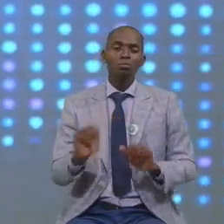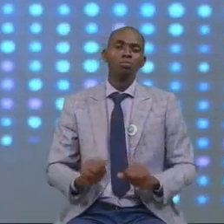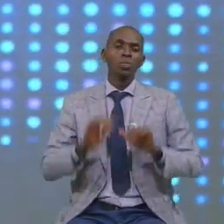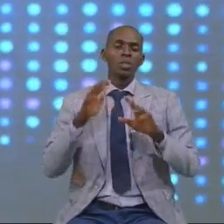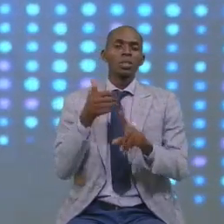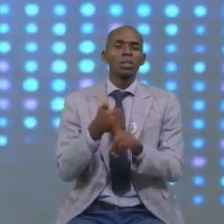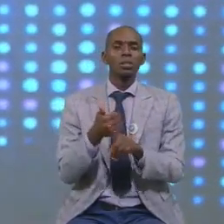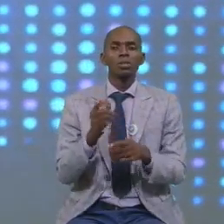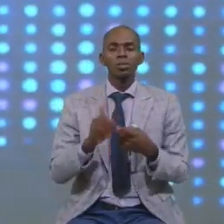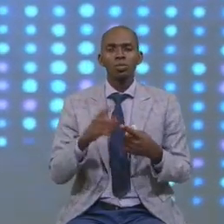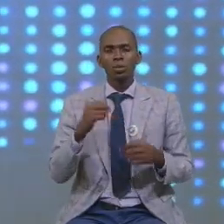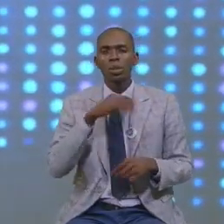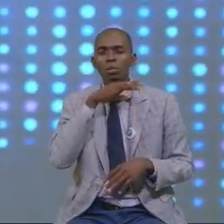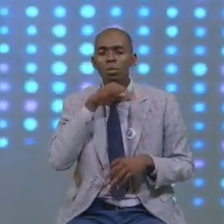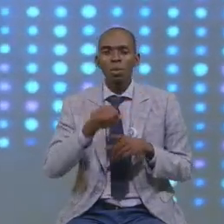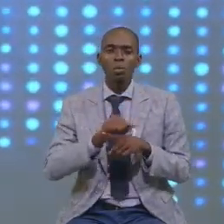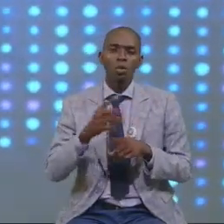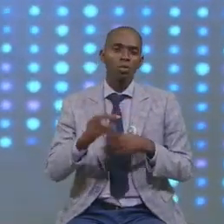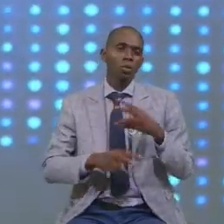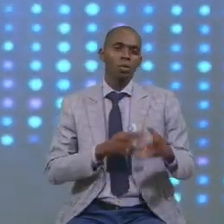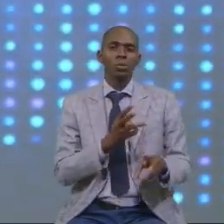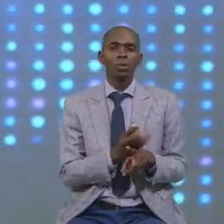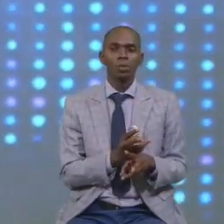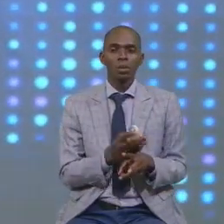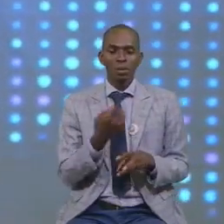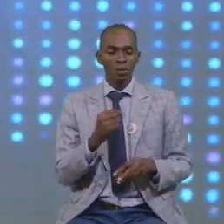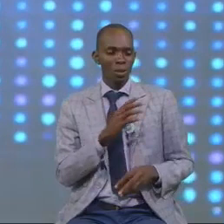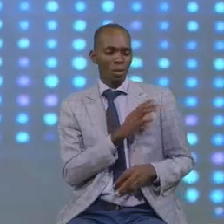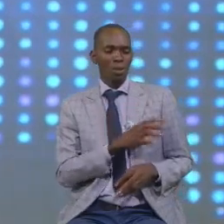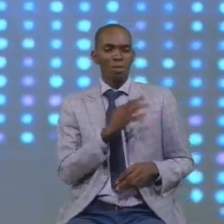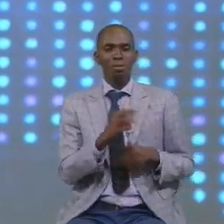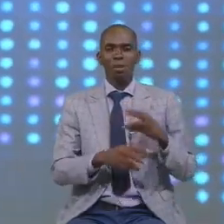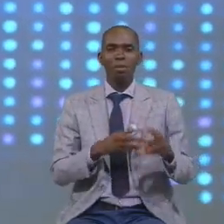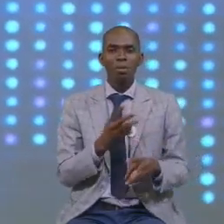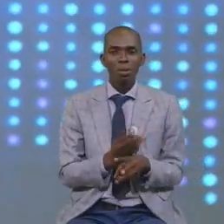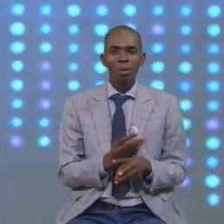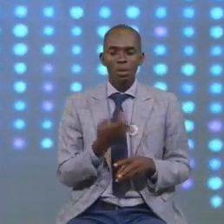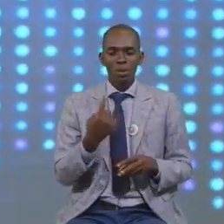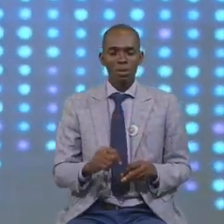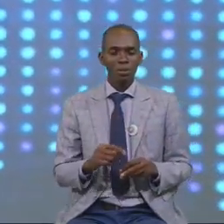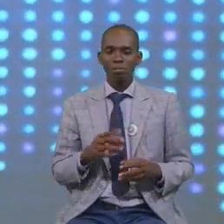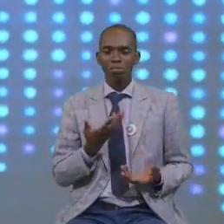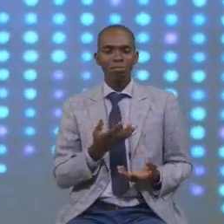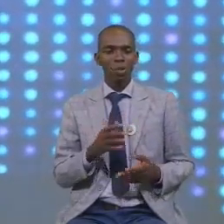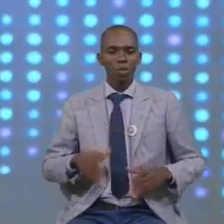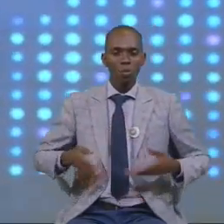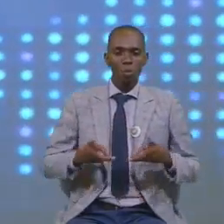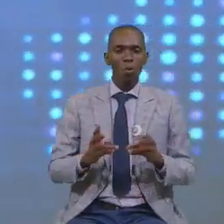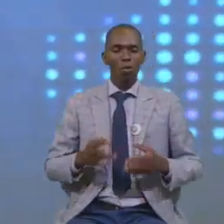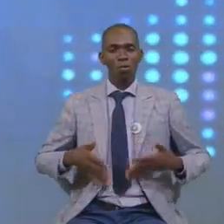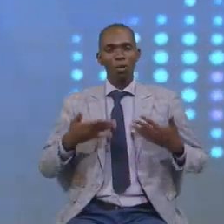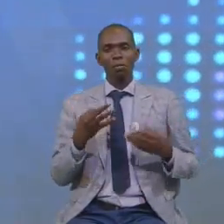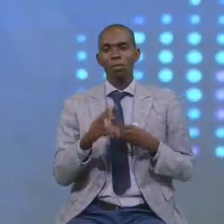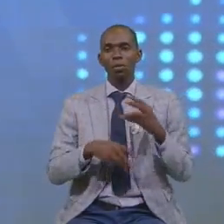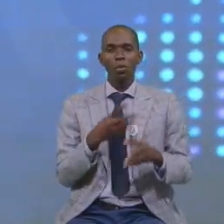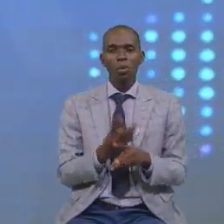the pollutions of the world, the character of the world, the lifestyle of the world, the worldliness